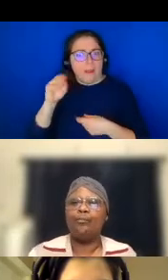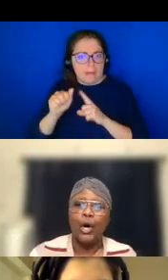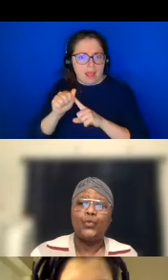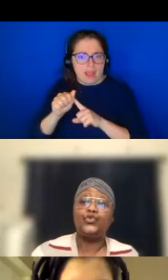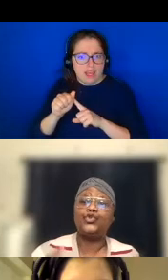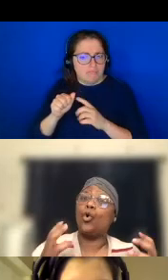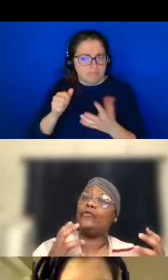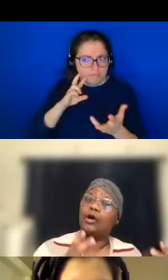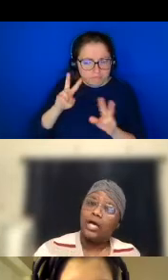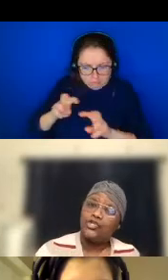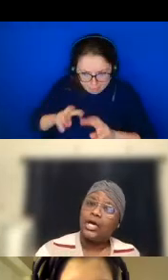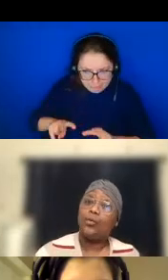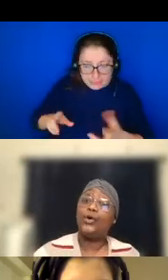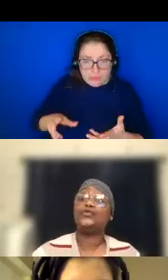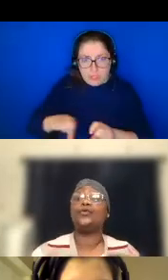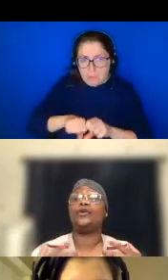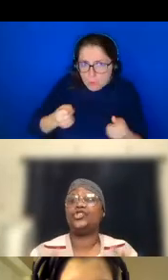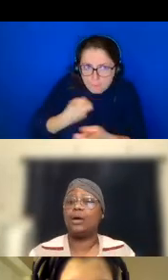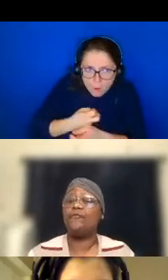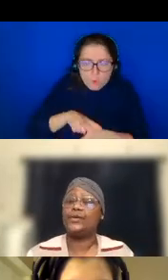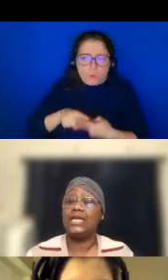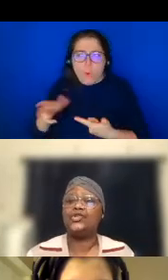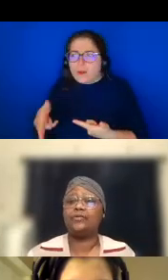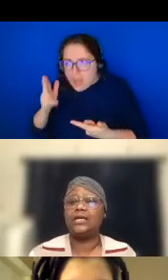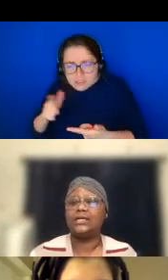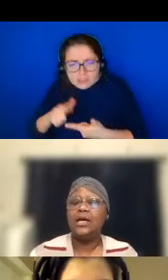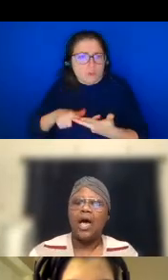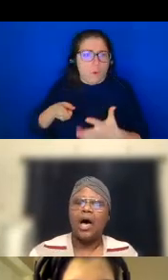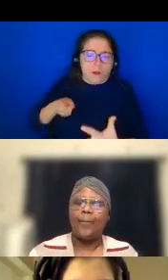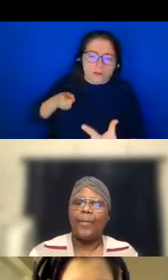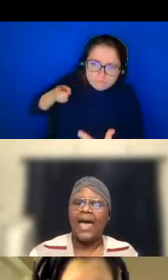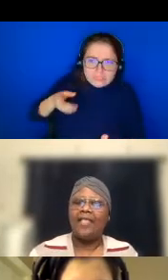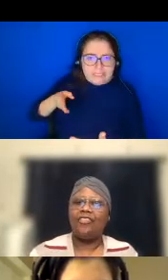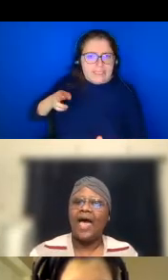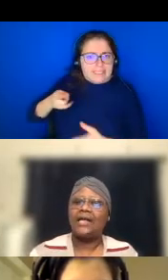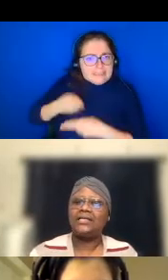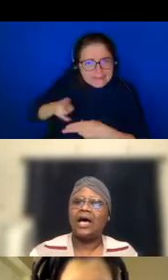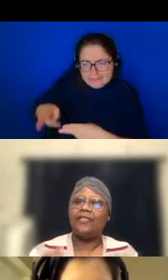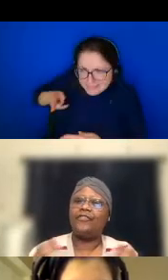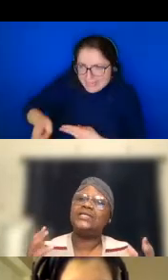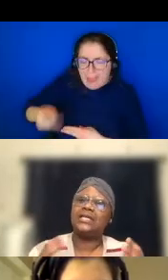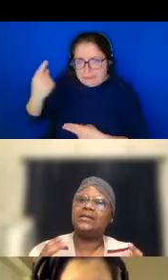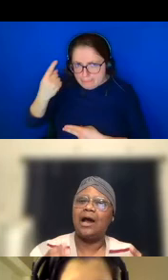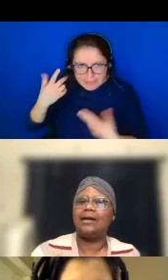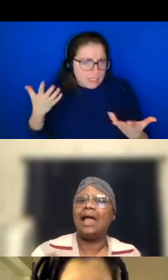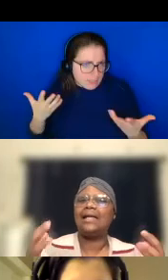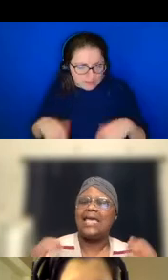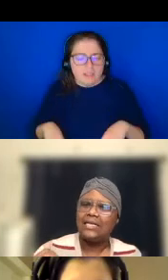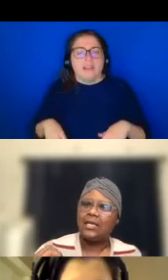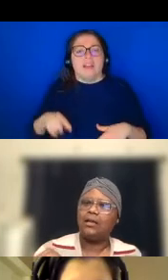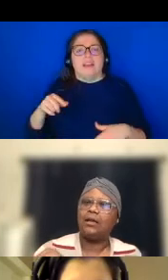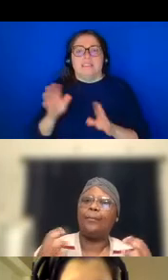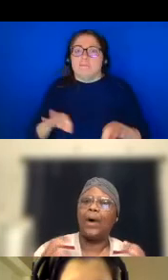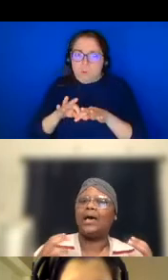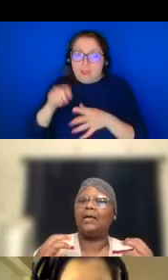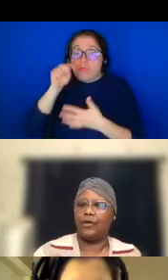broken bones, or there are gunshot wounds, or there are sharp force injuries, and that those things are not